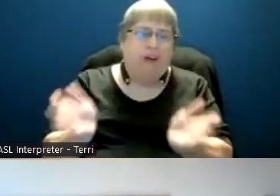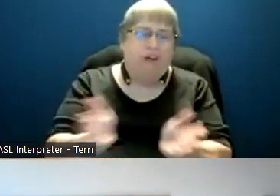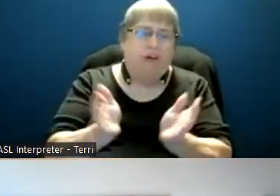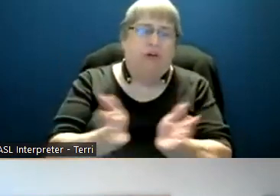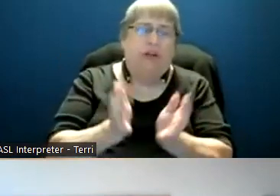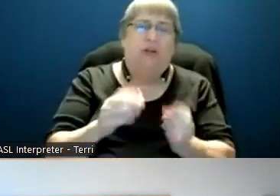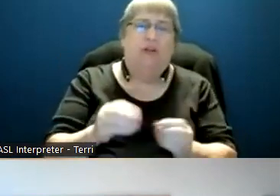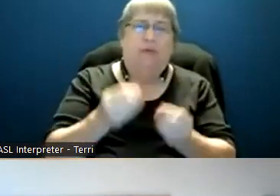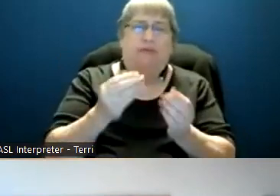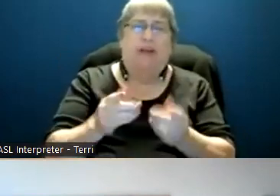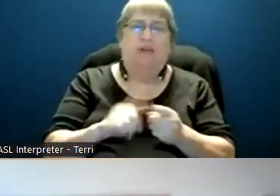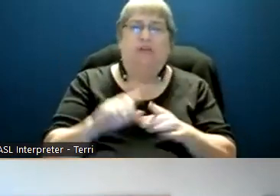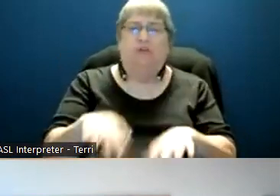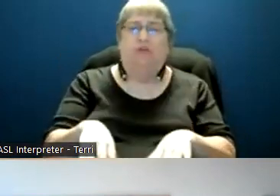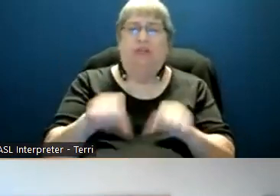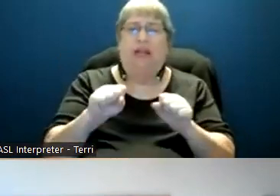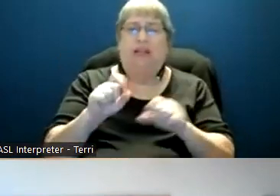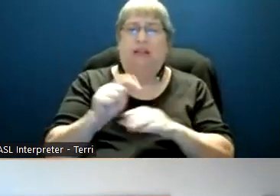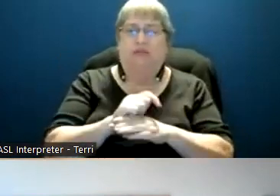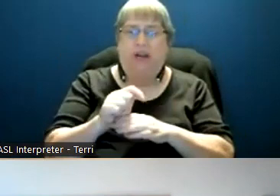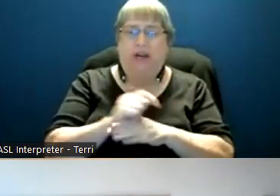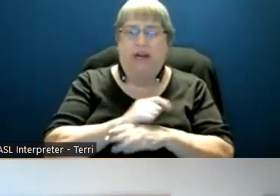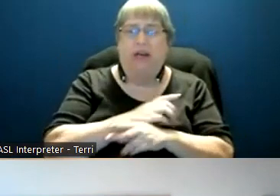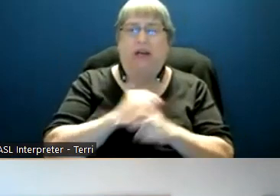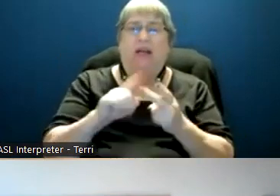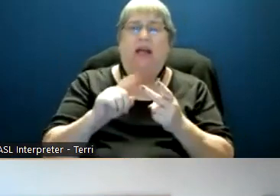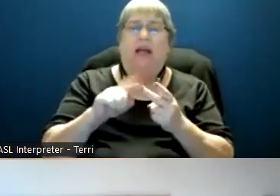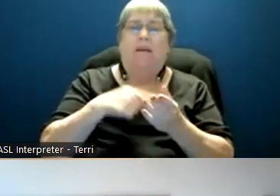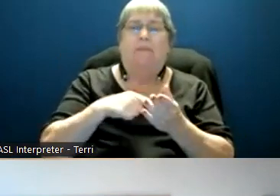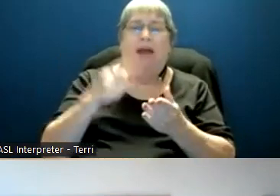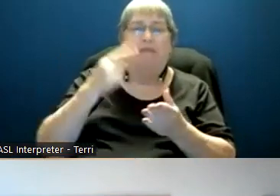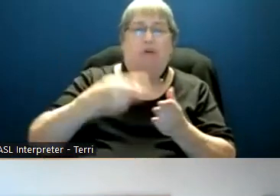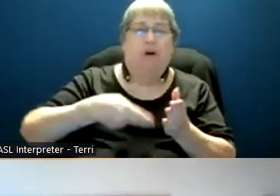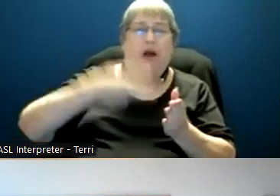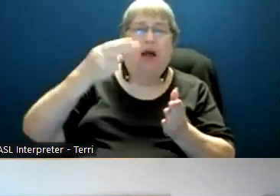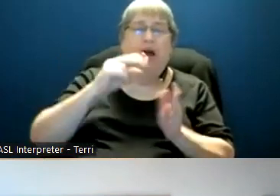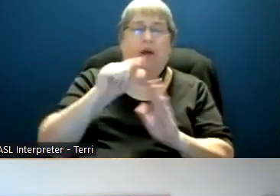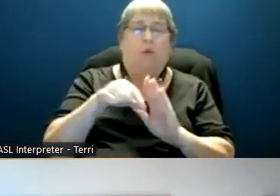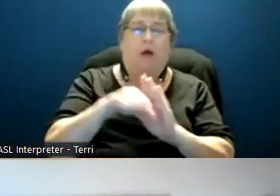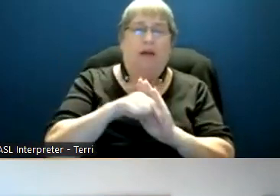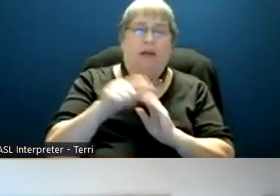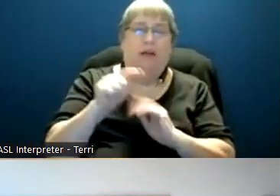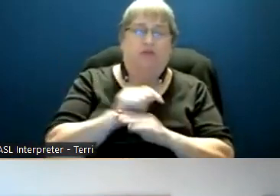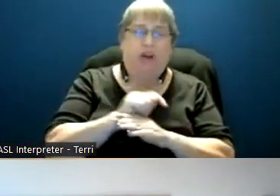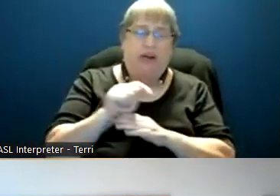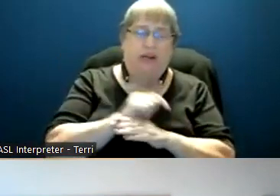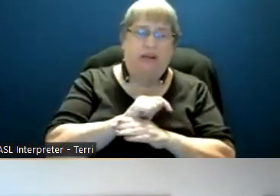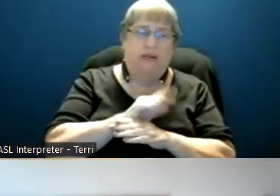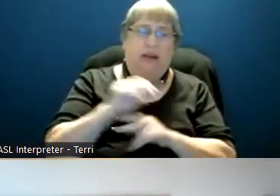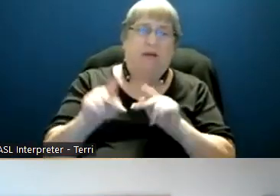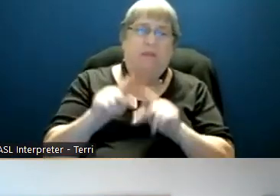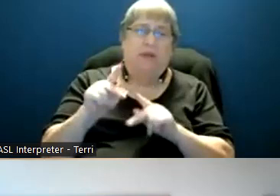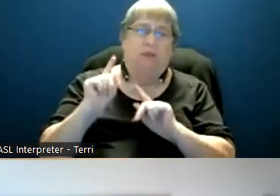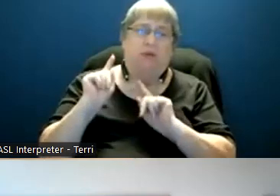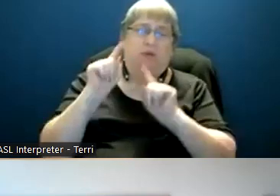to complete these trainings or pay for high quality trainings and people to go out and do